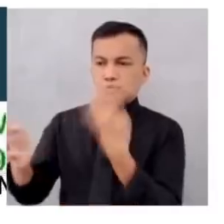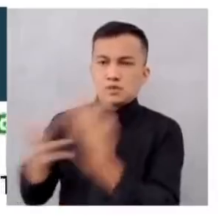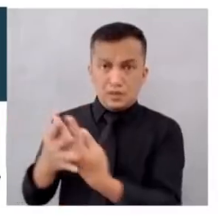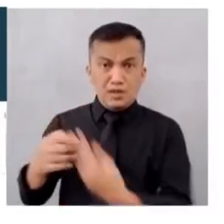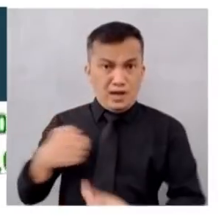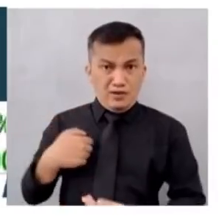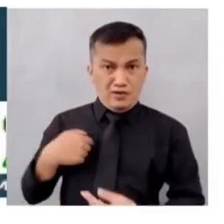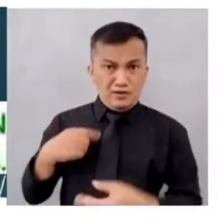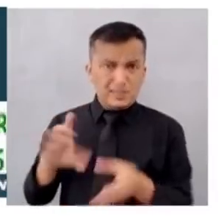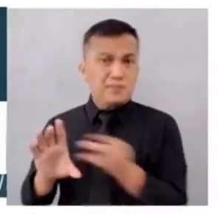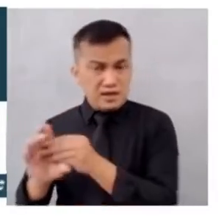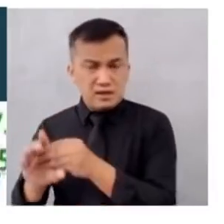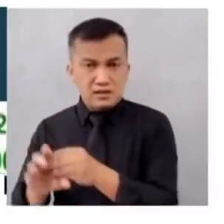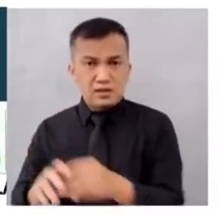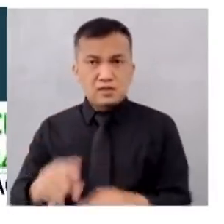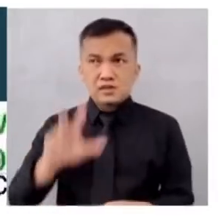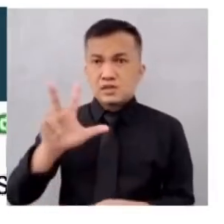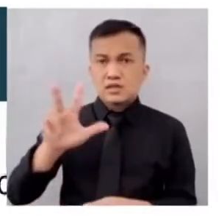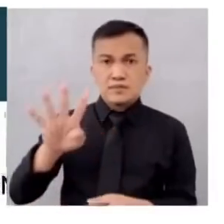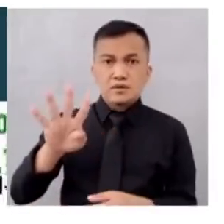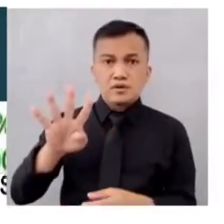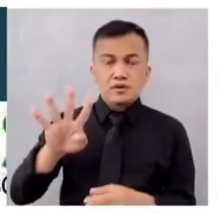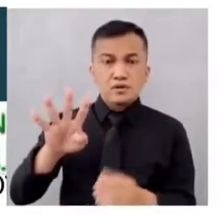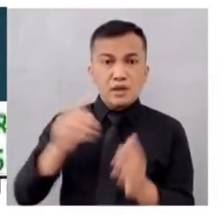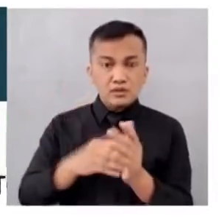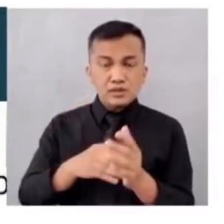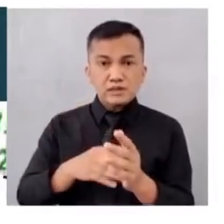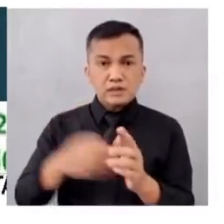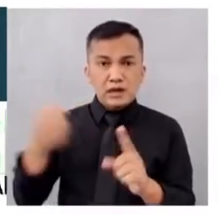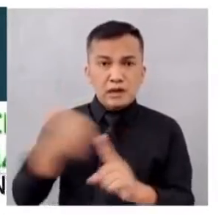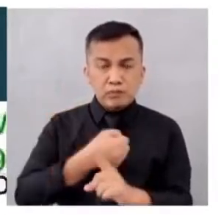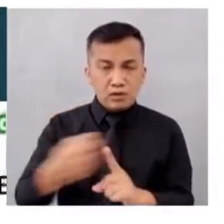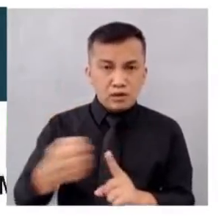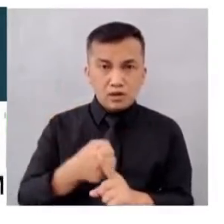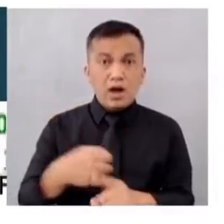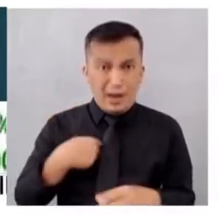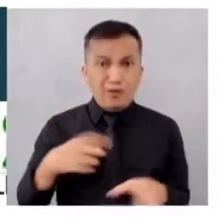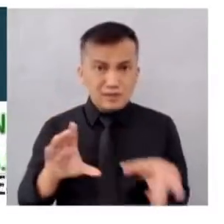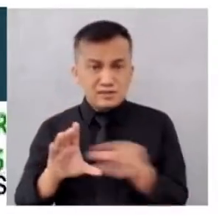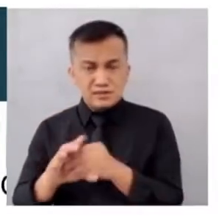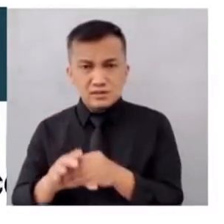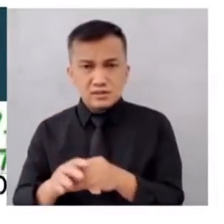34,000 people were tortured. I was among them. And there were